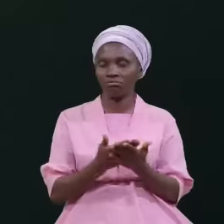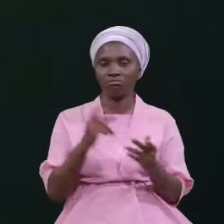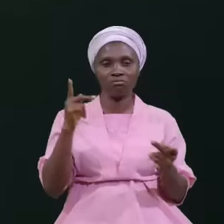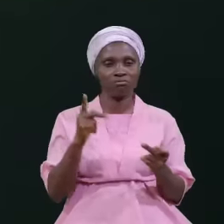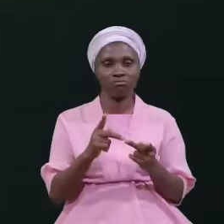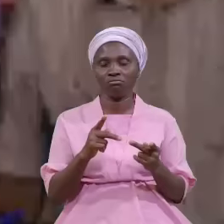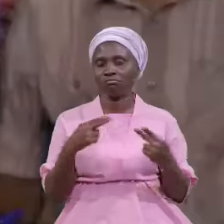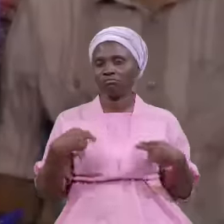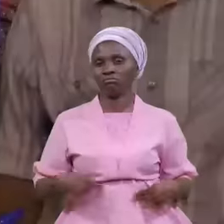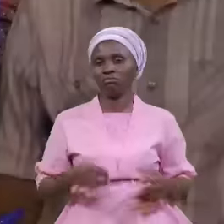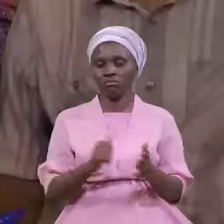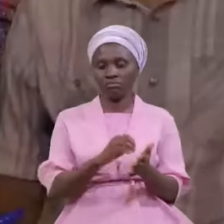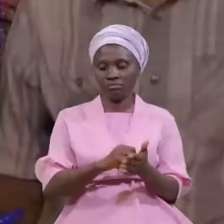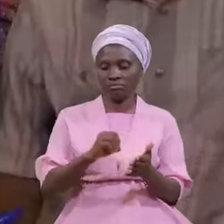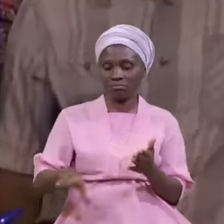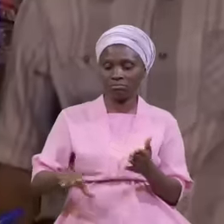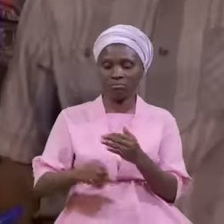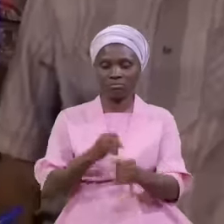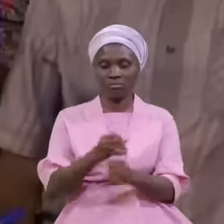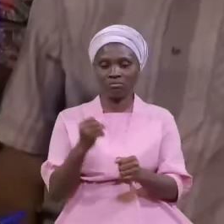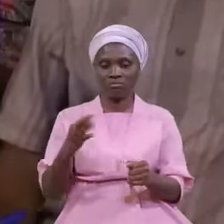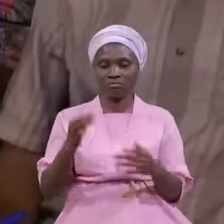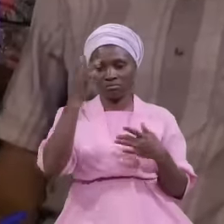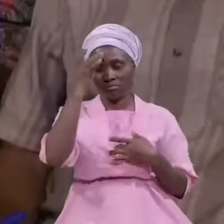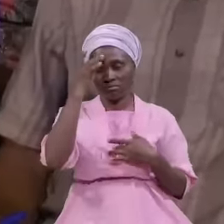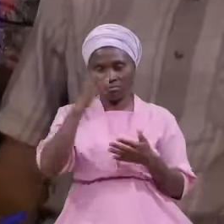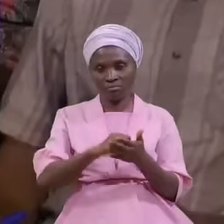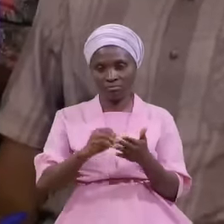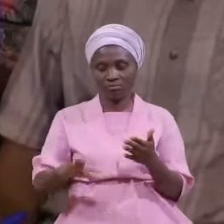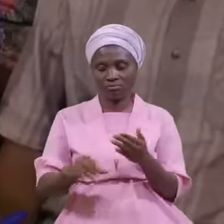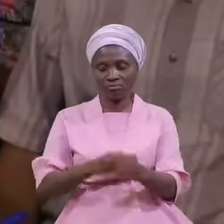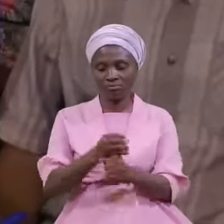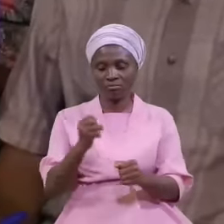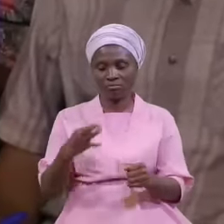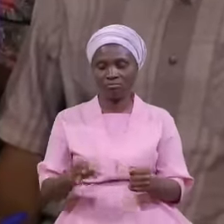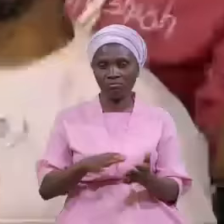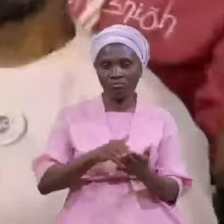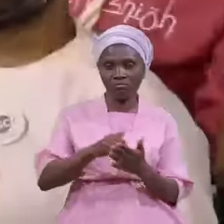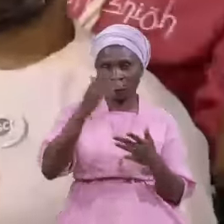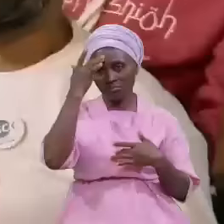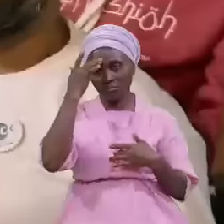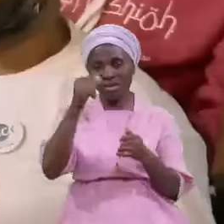of sickness and years of infirmity. Everything gone tonight.